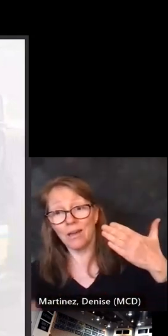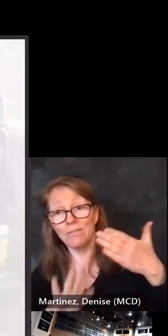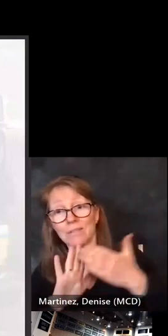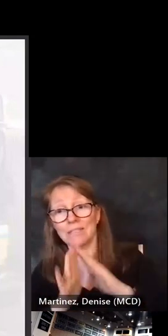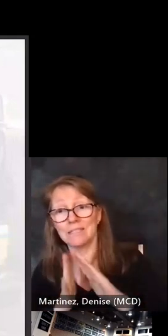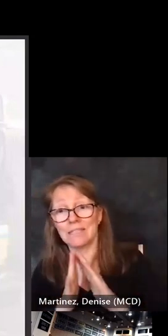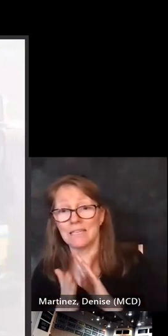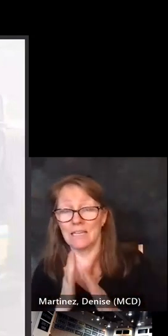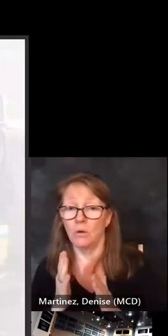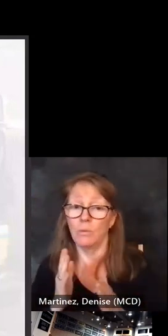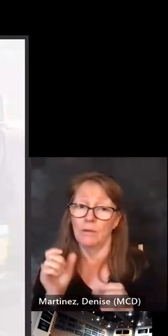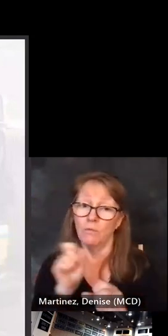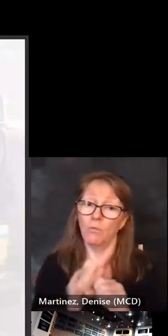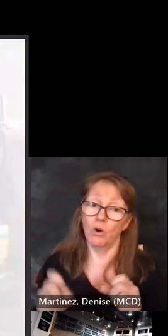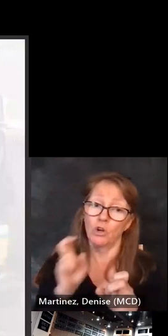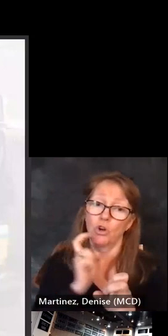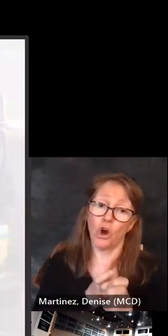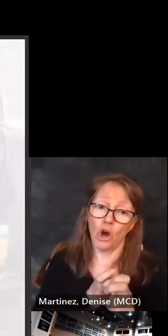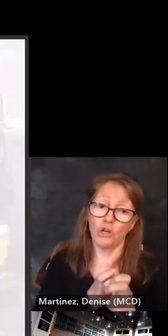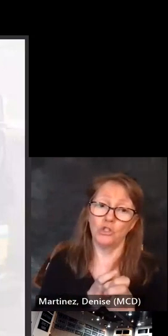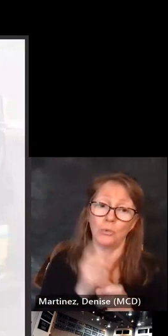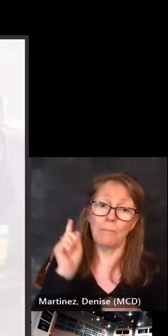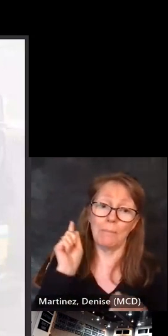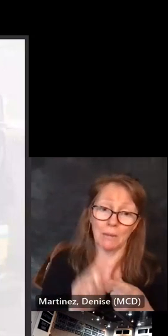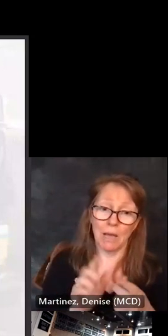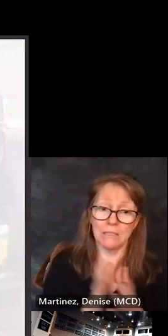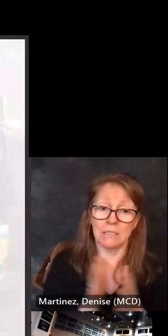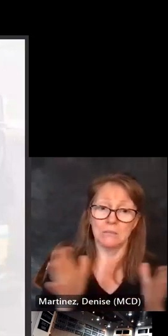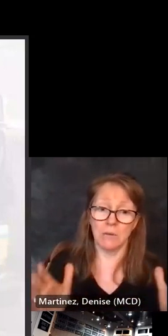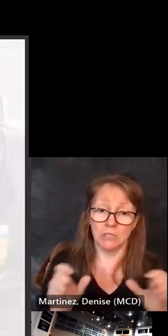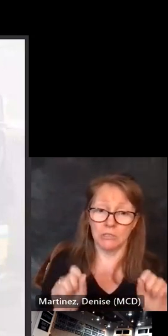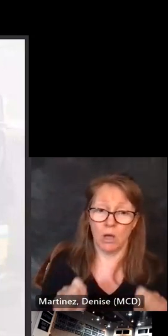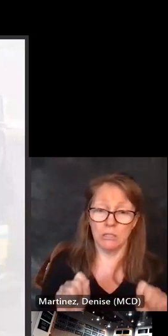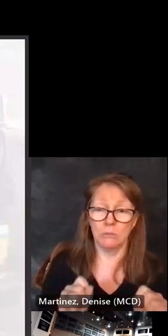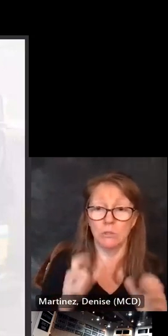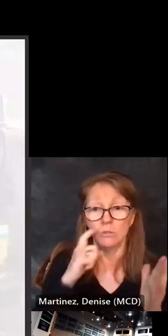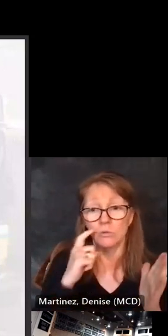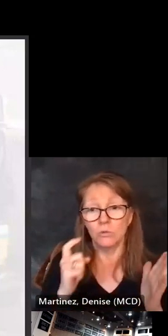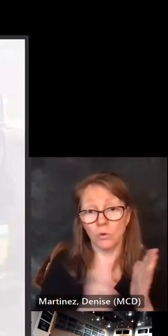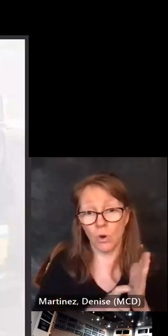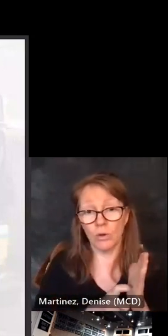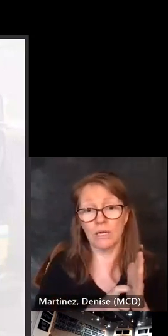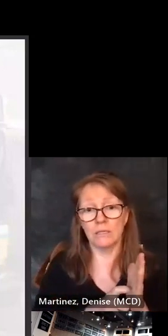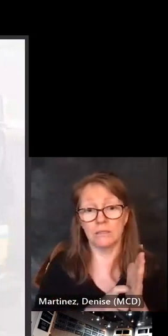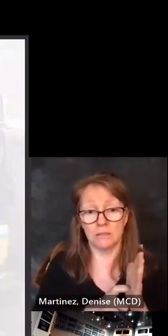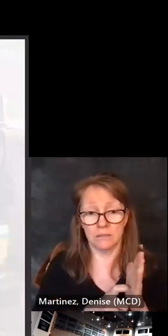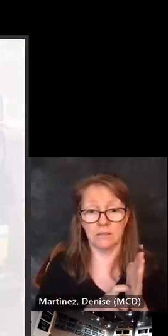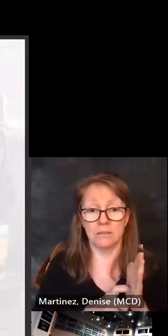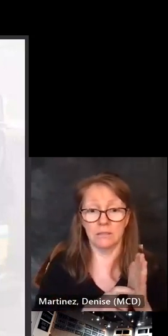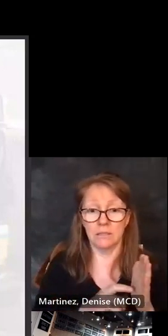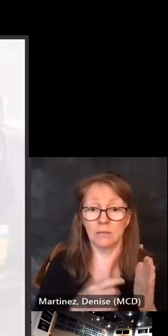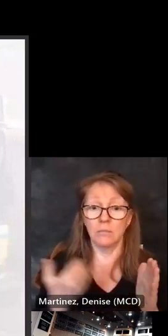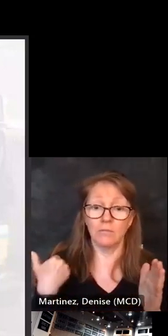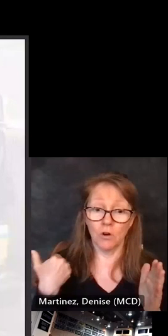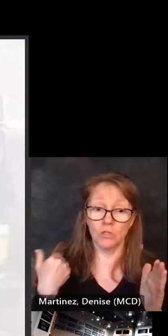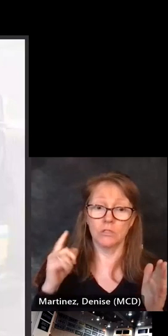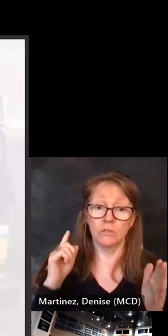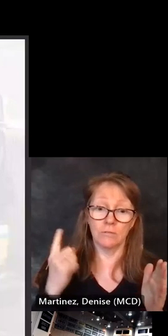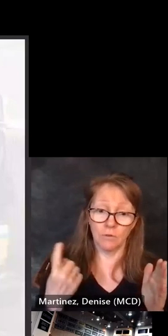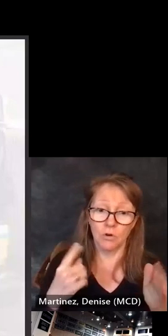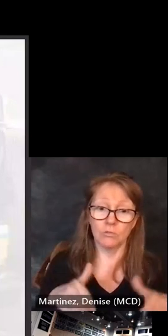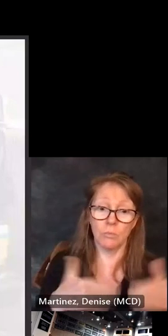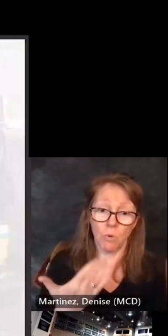to minimize it as much as possible. You'll notice this is a smaller parking proposal than we have on the site